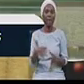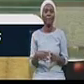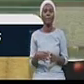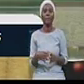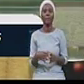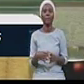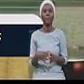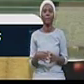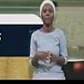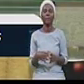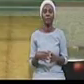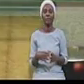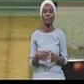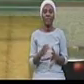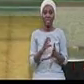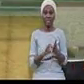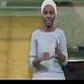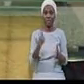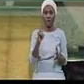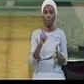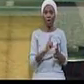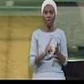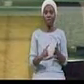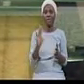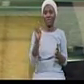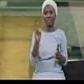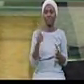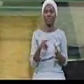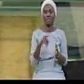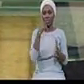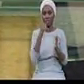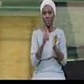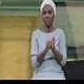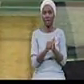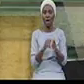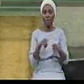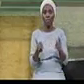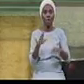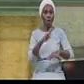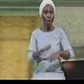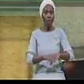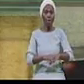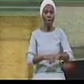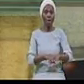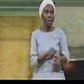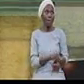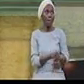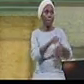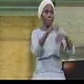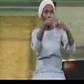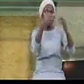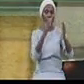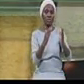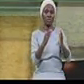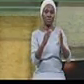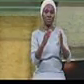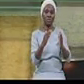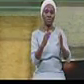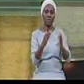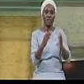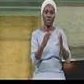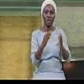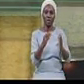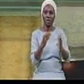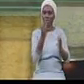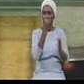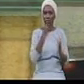from verse 17. It says, but upon Mount Zion shall be deliverance,